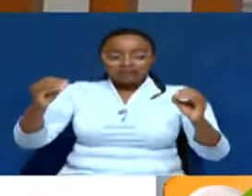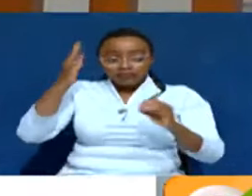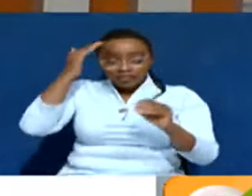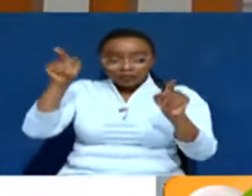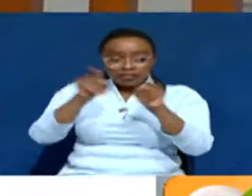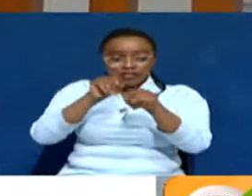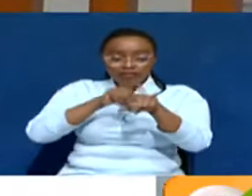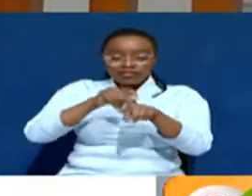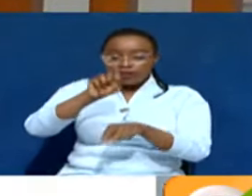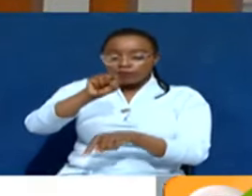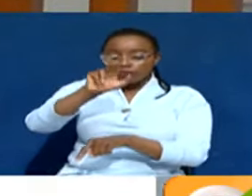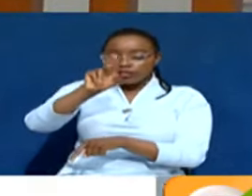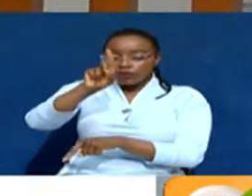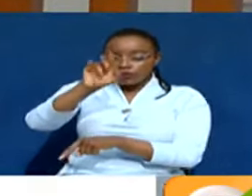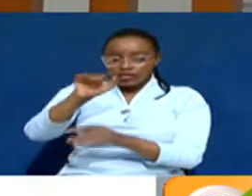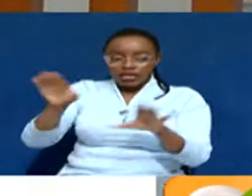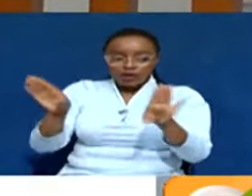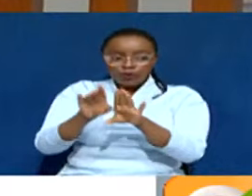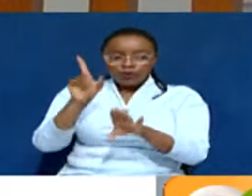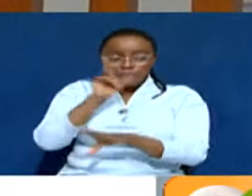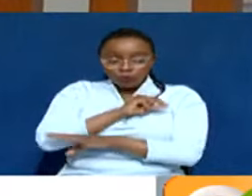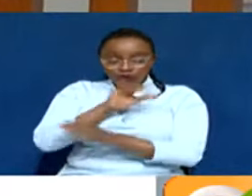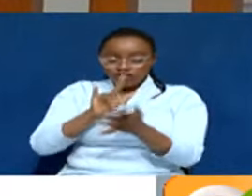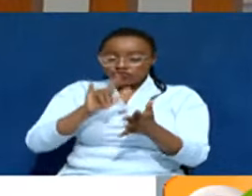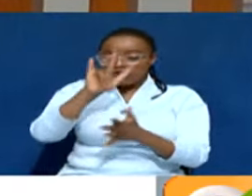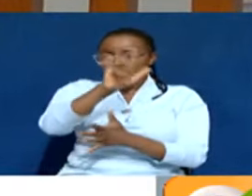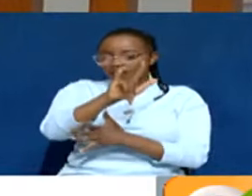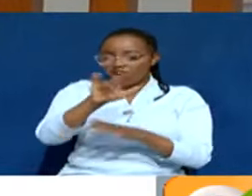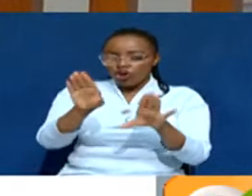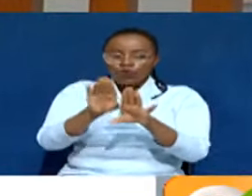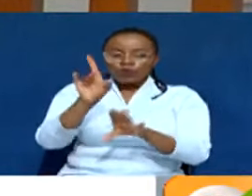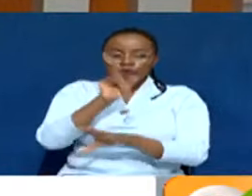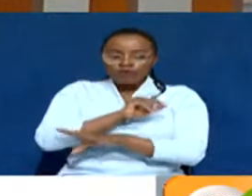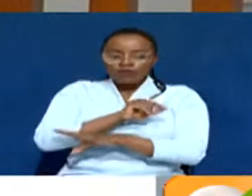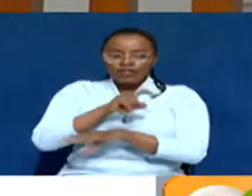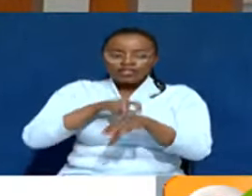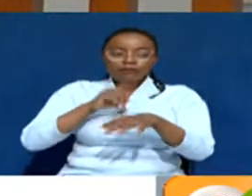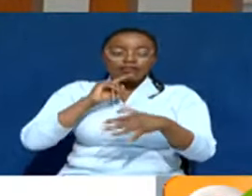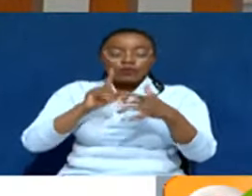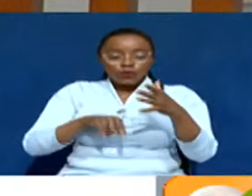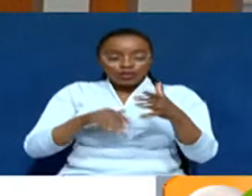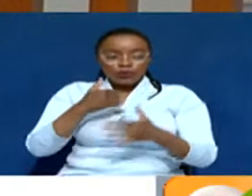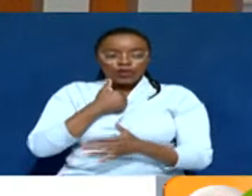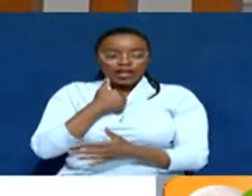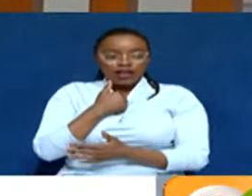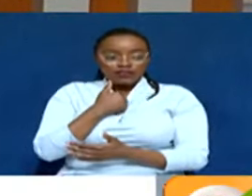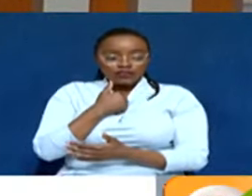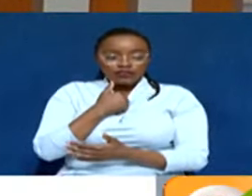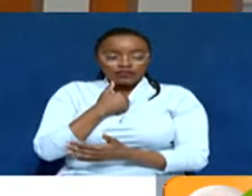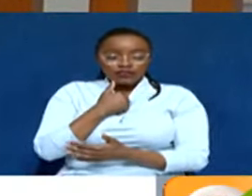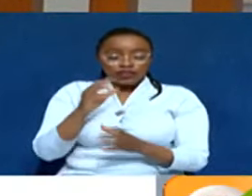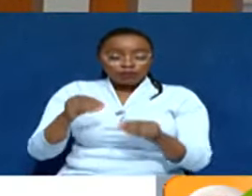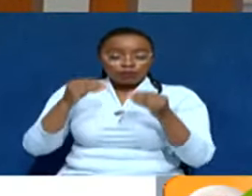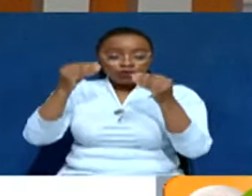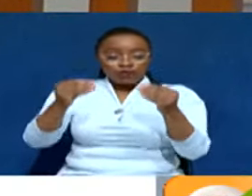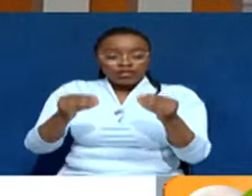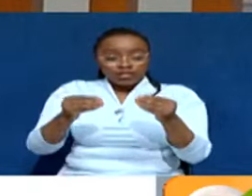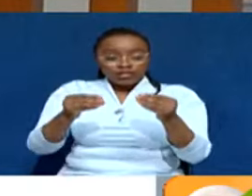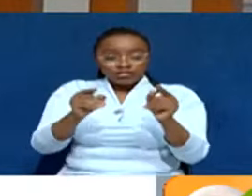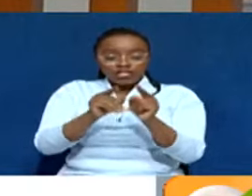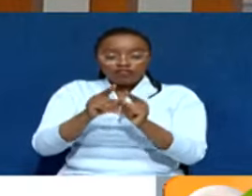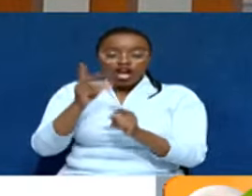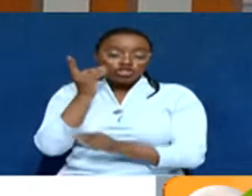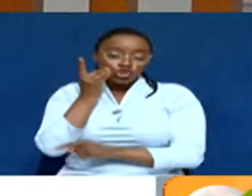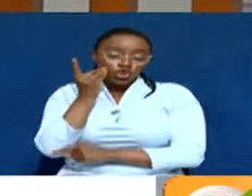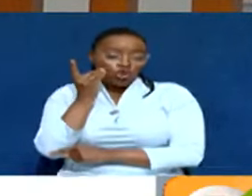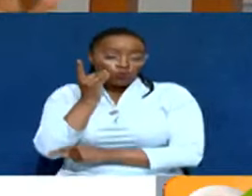that time that Saudi was closed, no people are going to Saudi. There's a time they say that they'll be providing something like